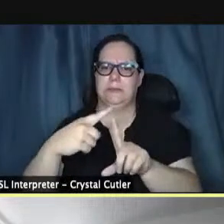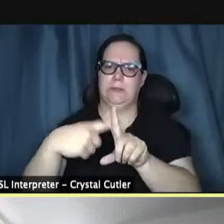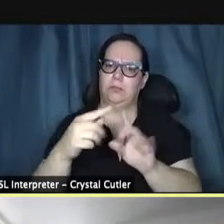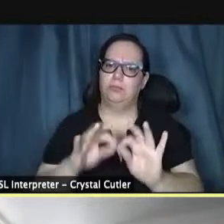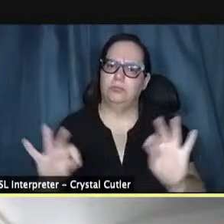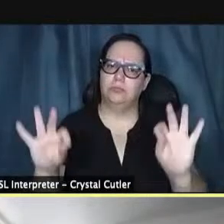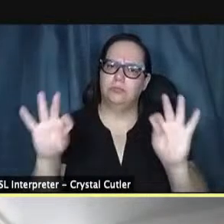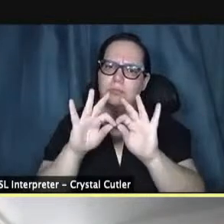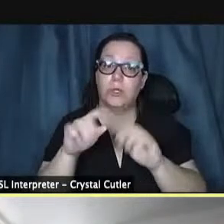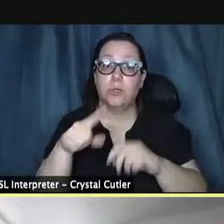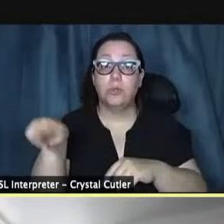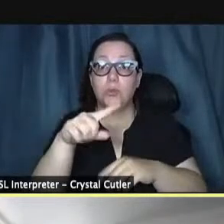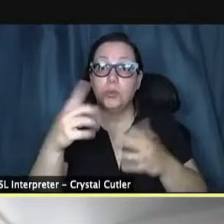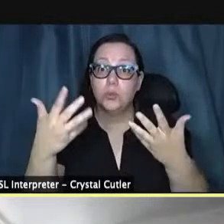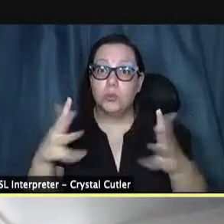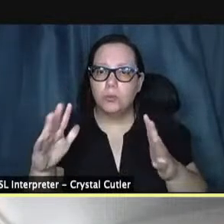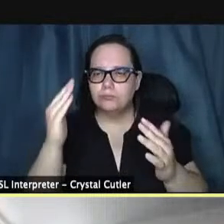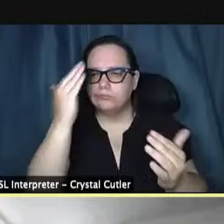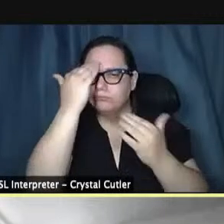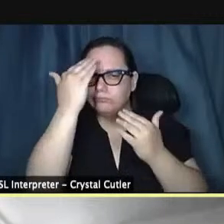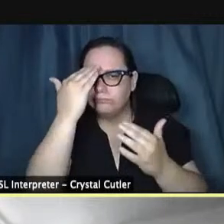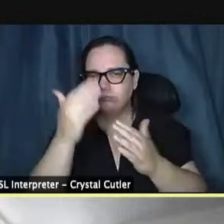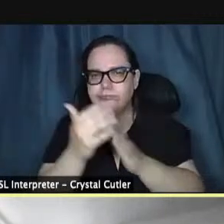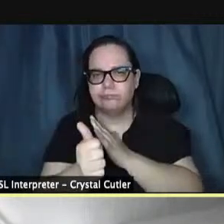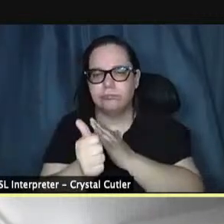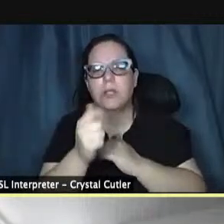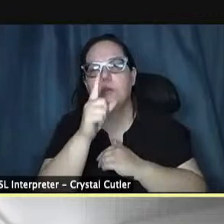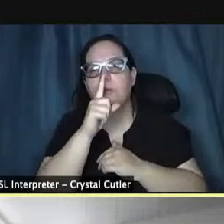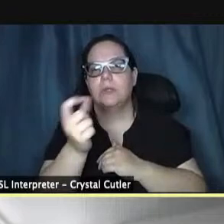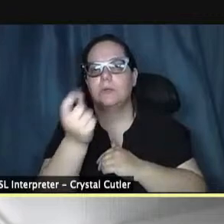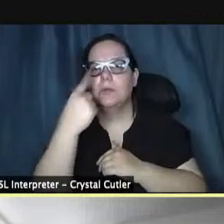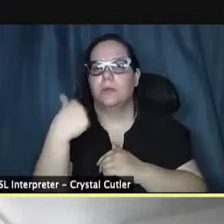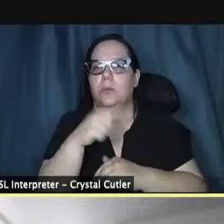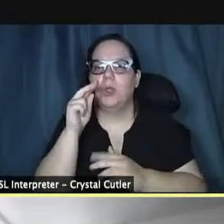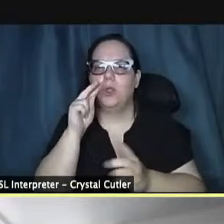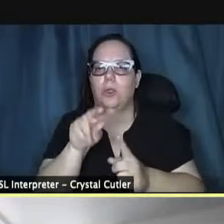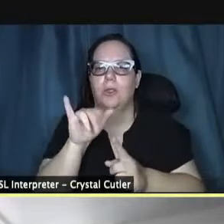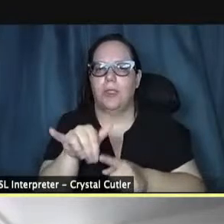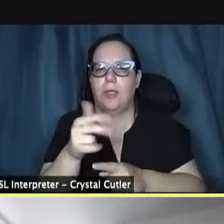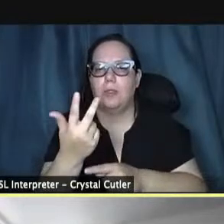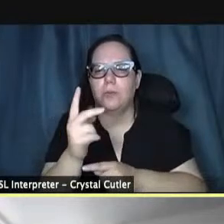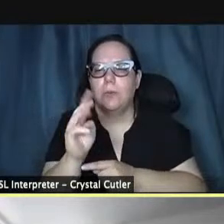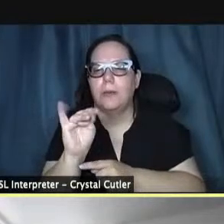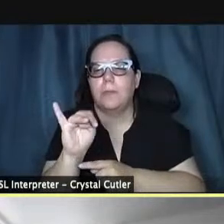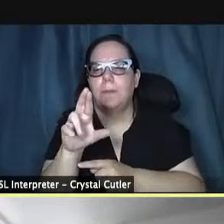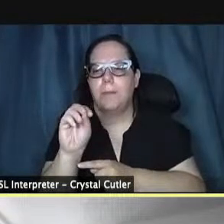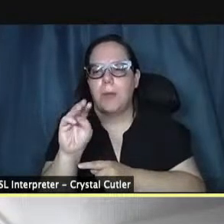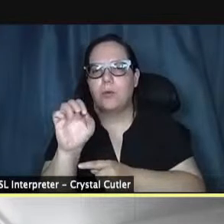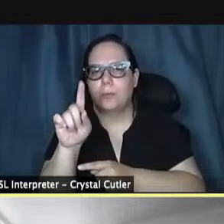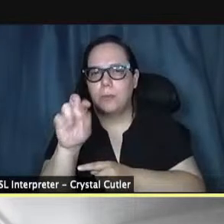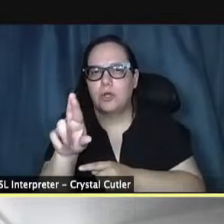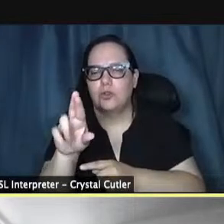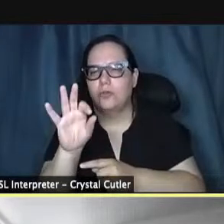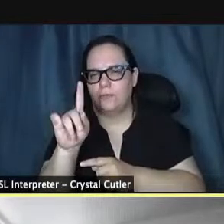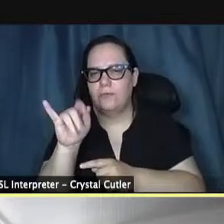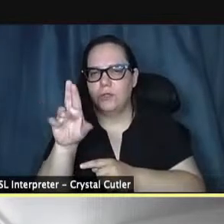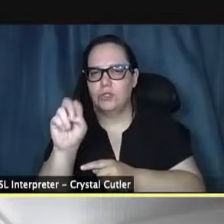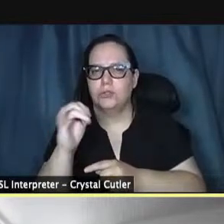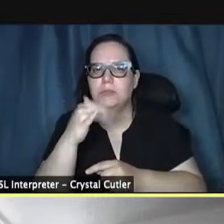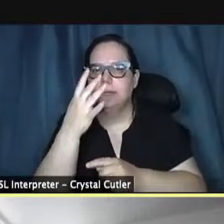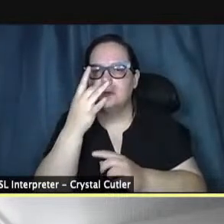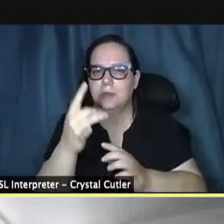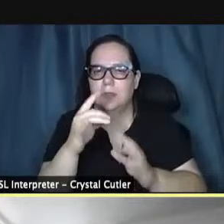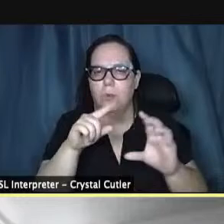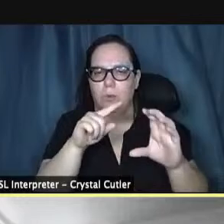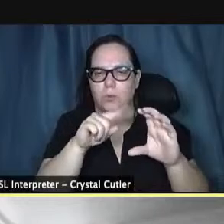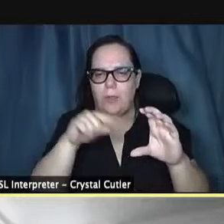this know that as we look at this 3 micrometer feature, it's influenced by what's going on at the longer wavelengths. As we move into